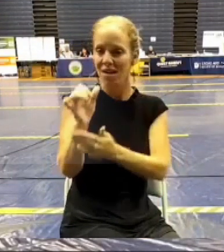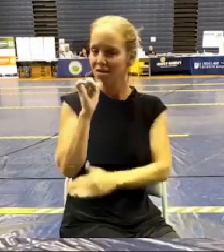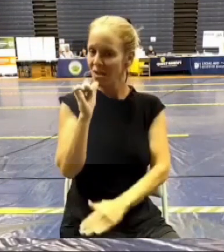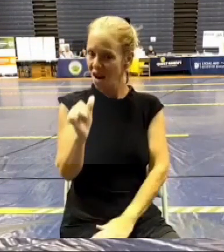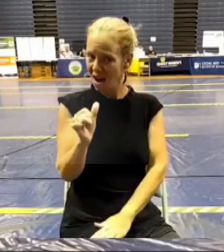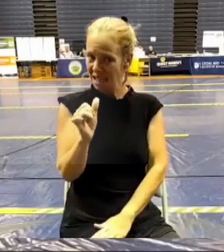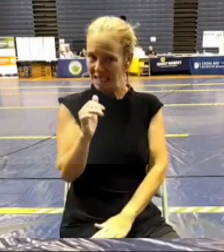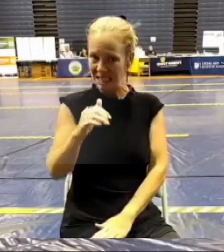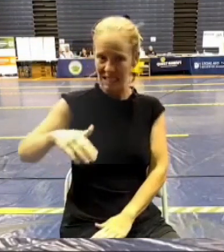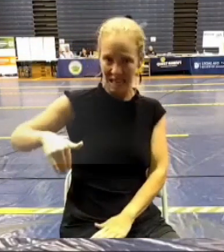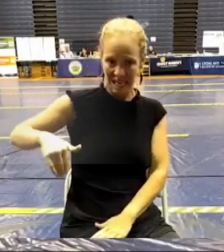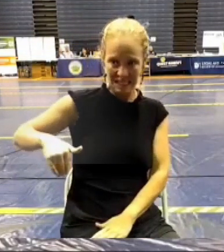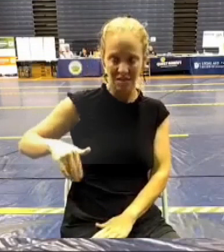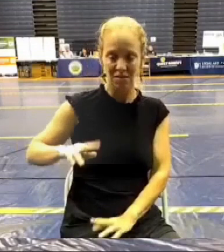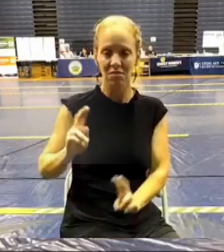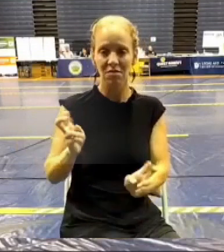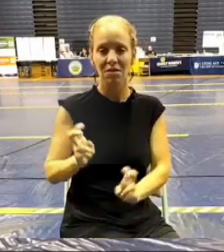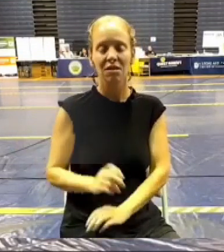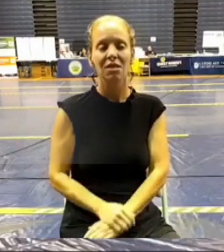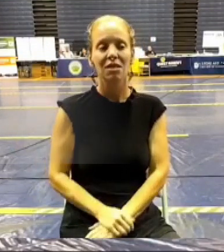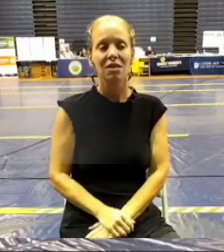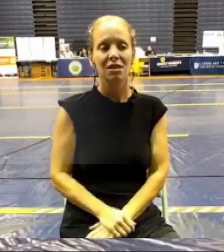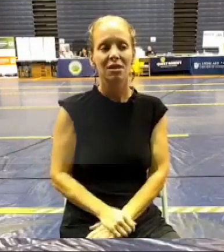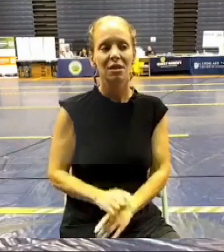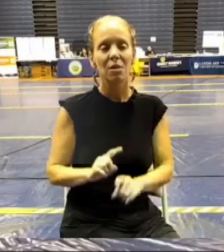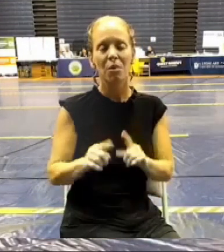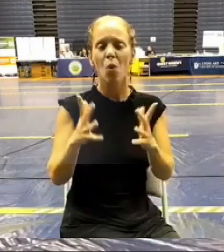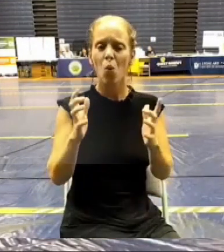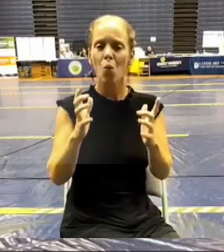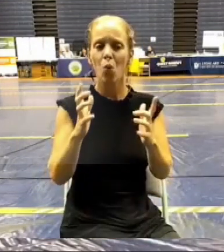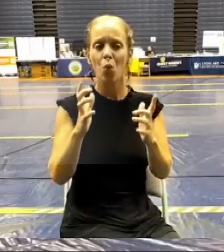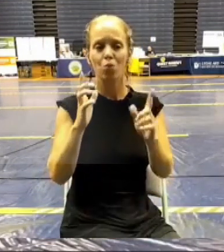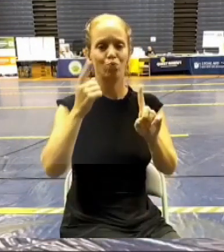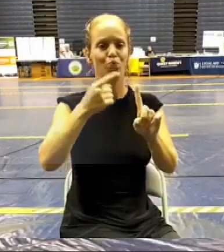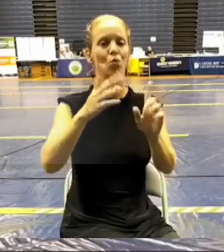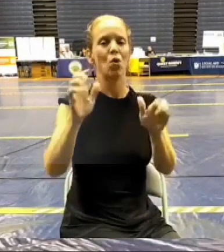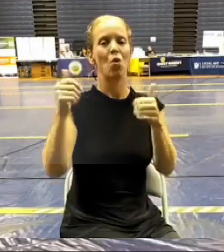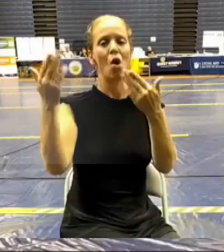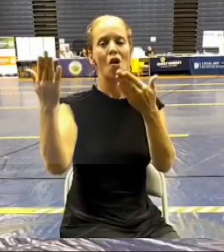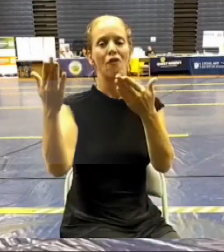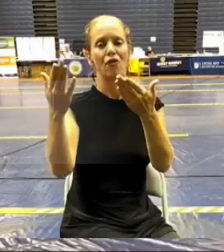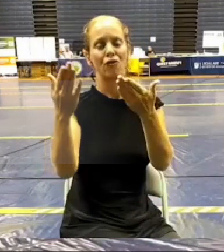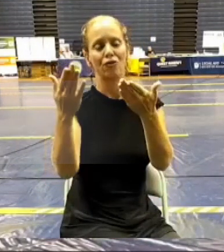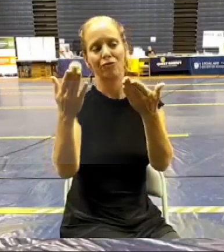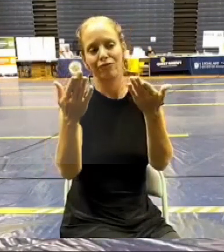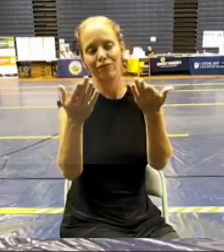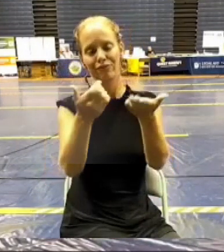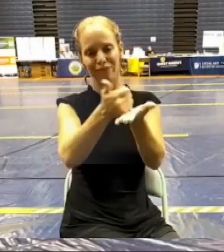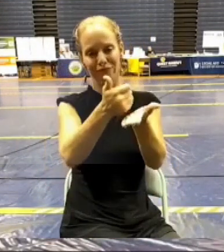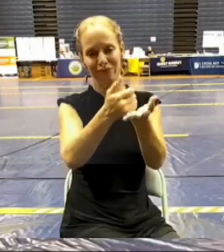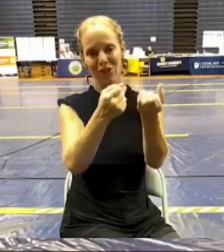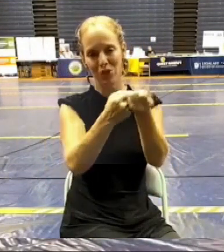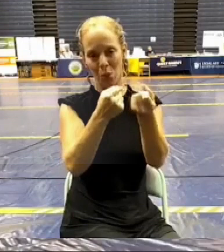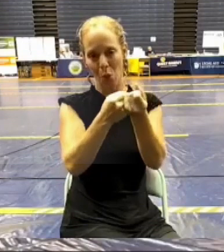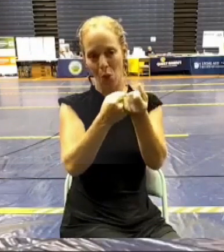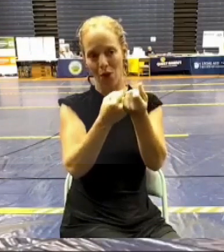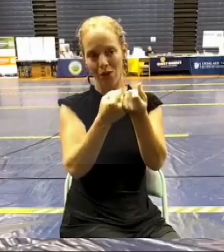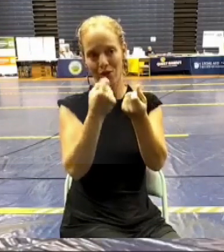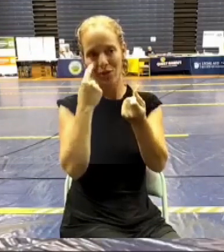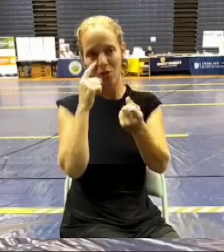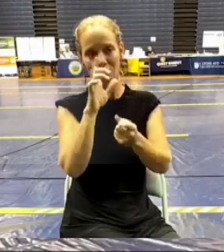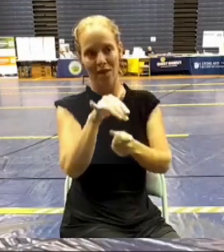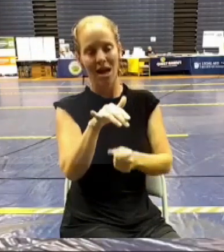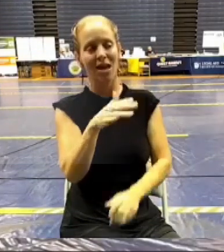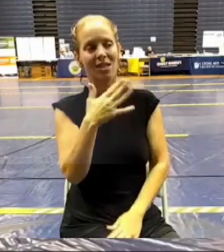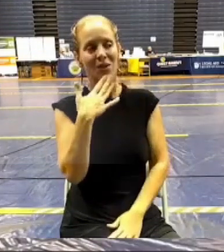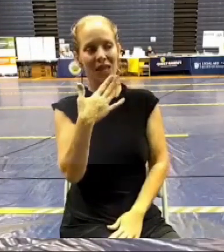yet. I want to just offer help to them and support. And that's it for me.